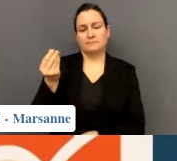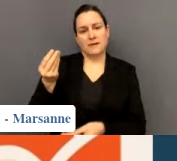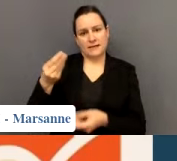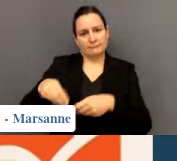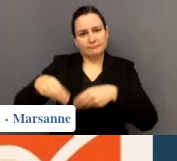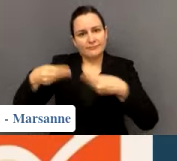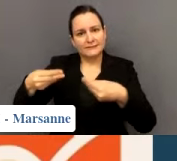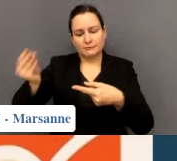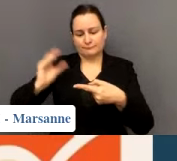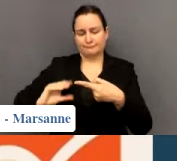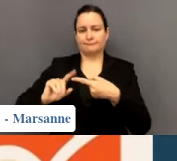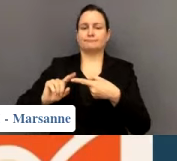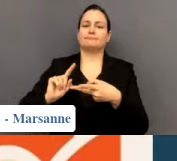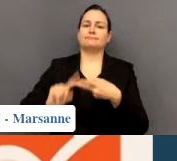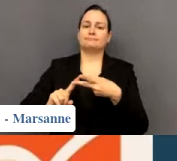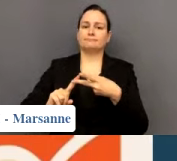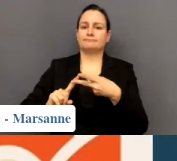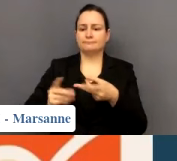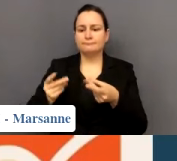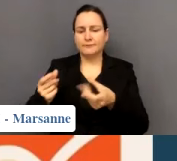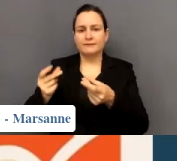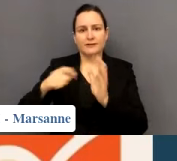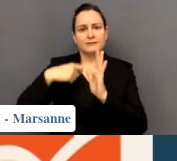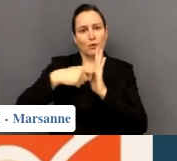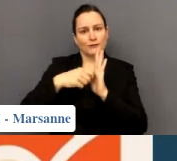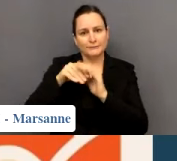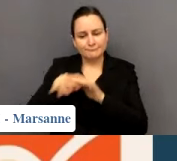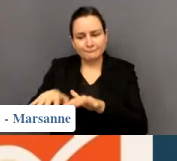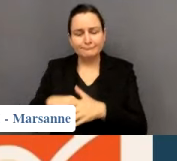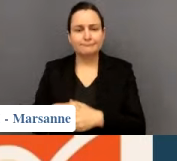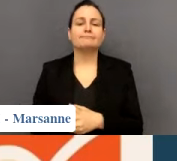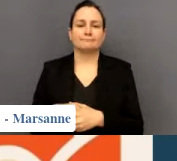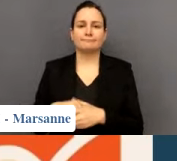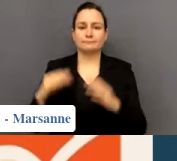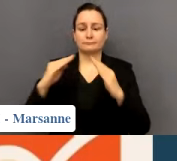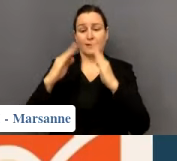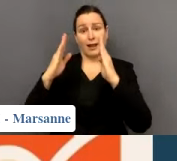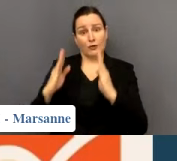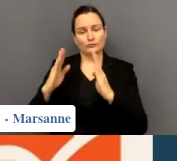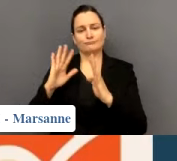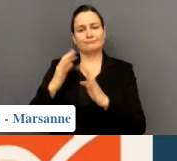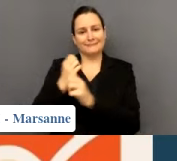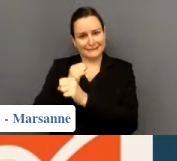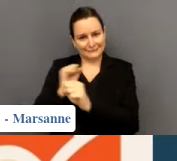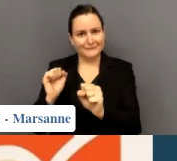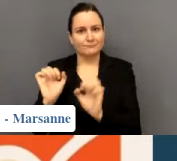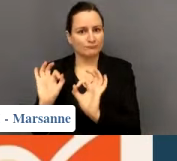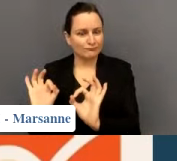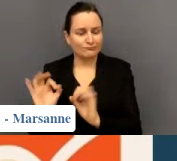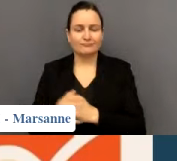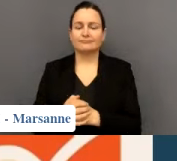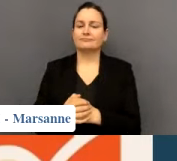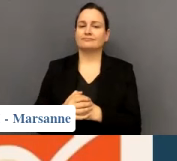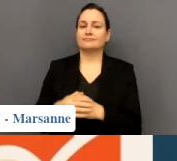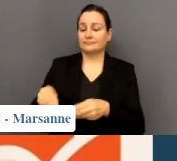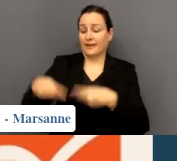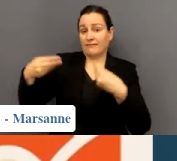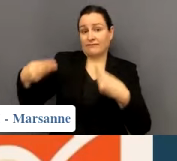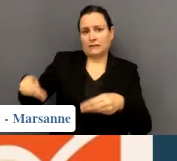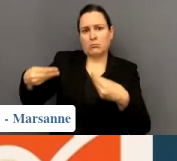hoop jumping, a strong recognition of the importance of social housing and security, Flexible funding came about largely